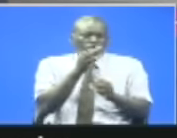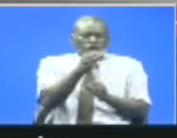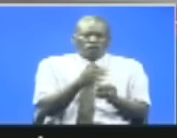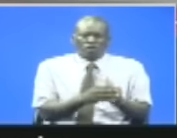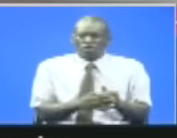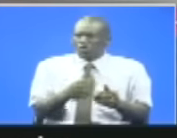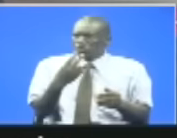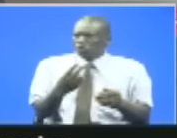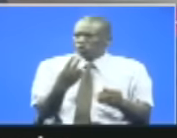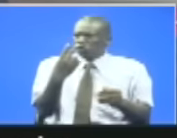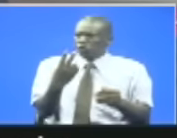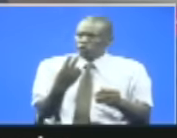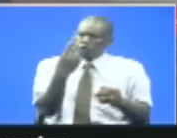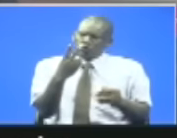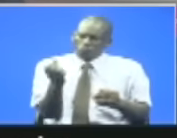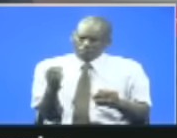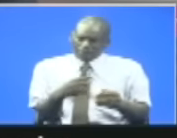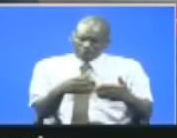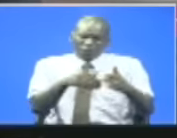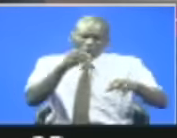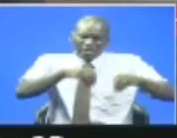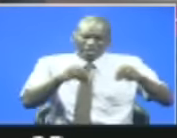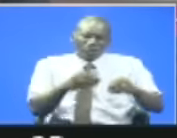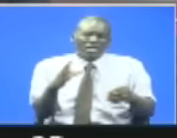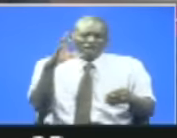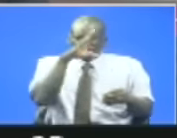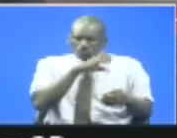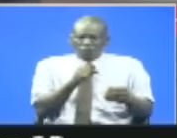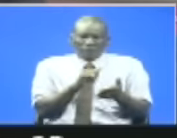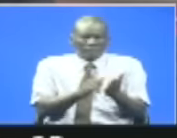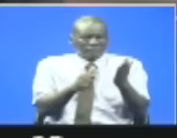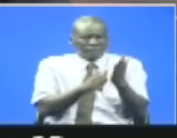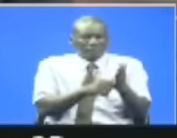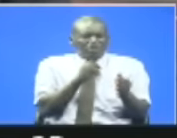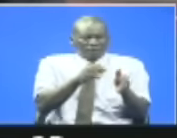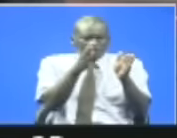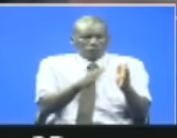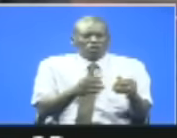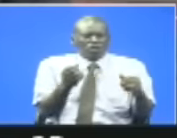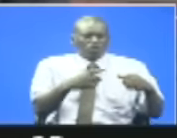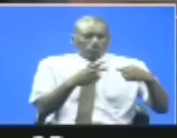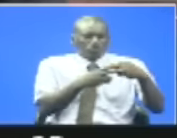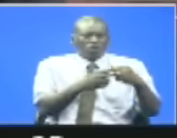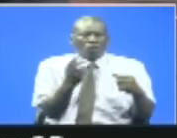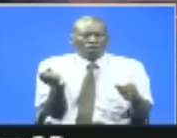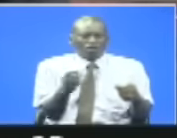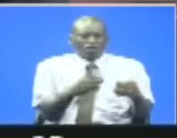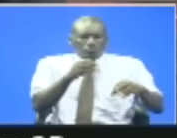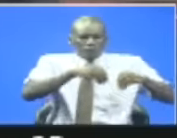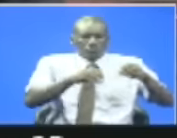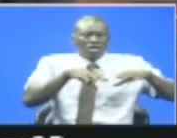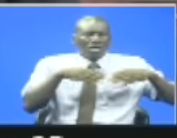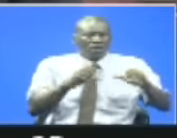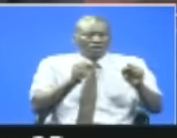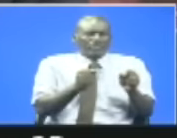don't want to go back there. Two months to the election, assuming that they name their candidate in July, 1 month to the election, how will Kenyans know the vision